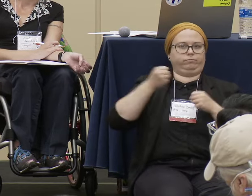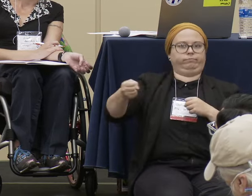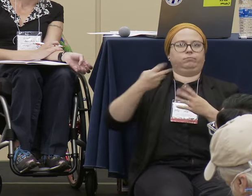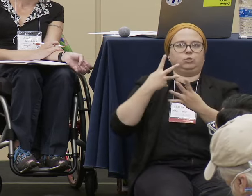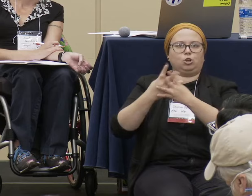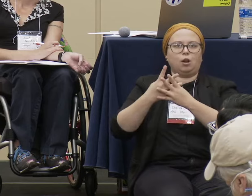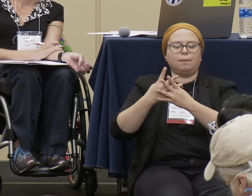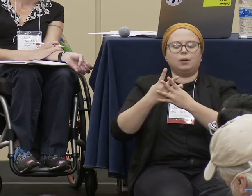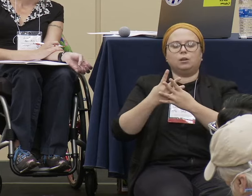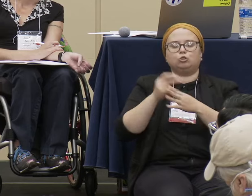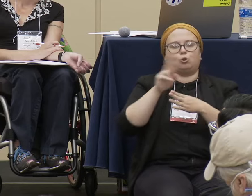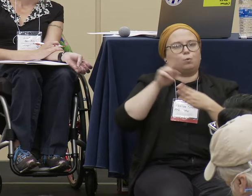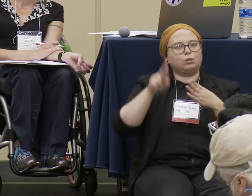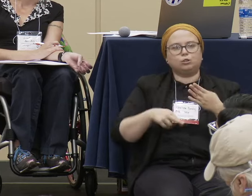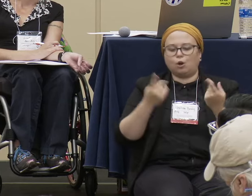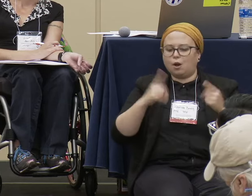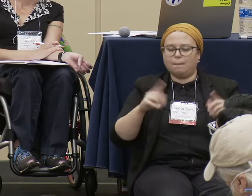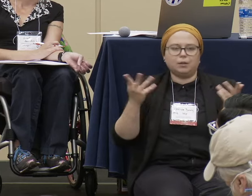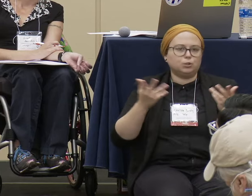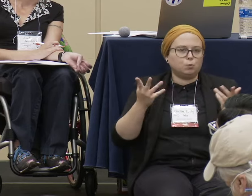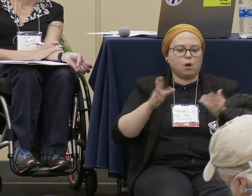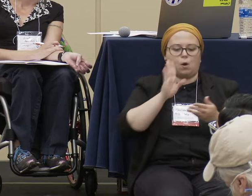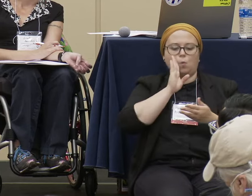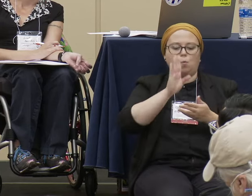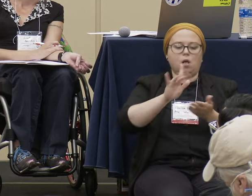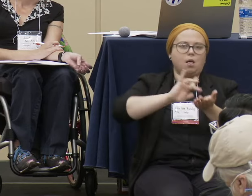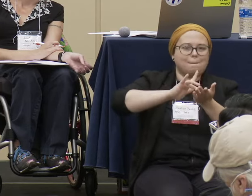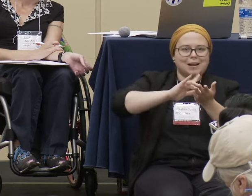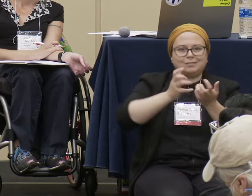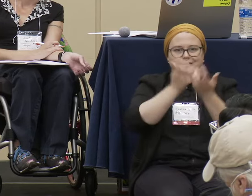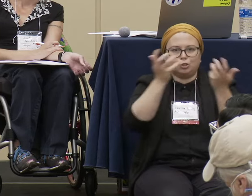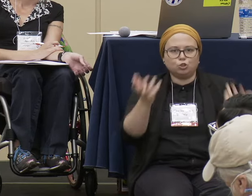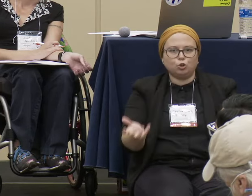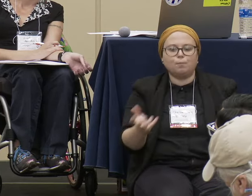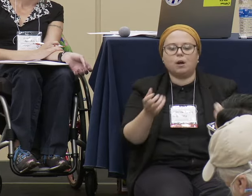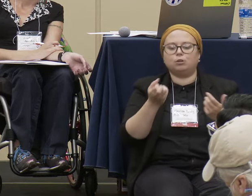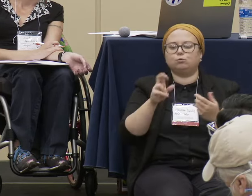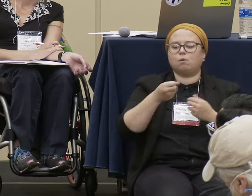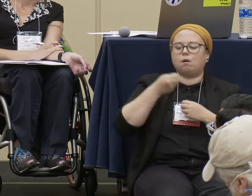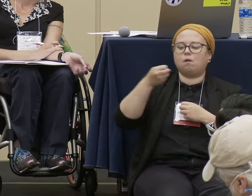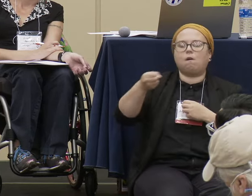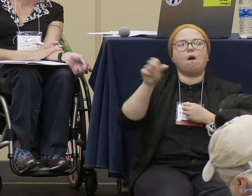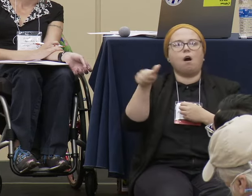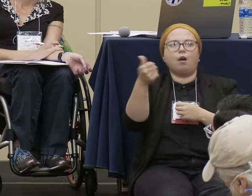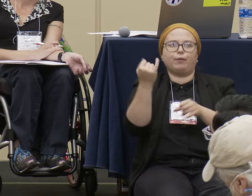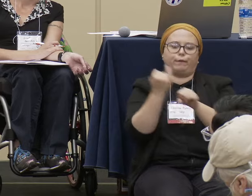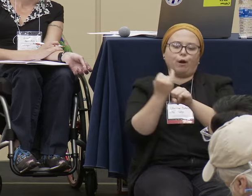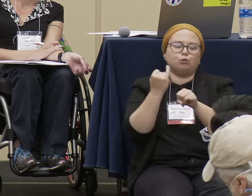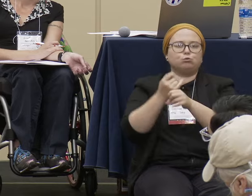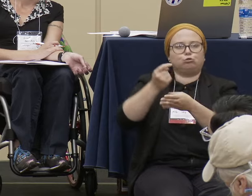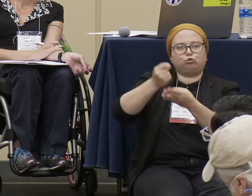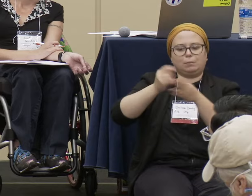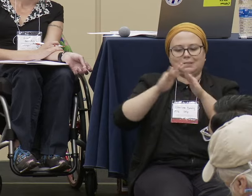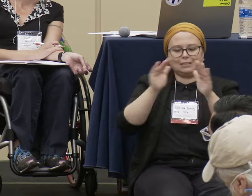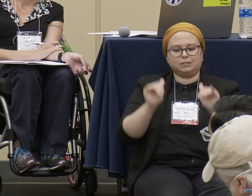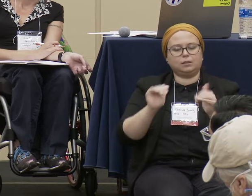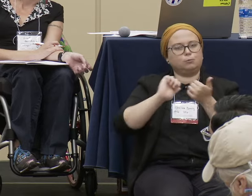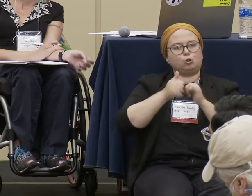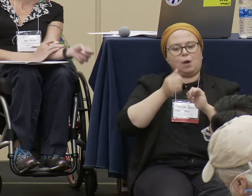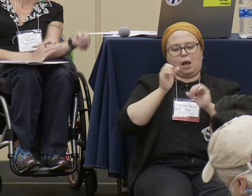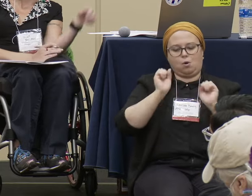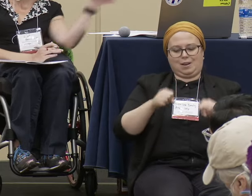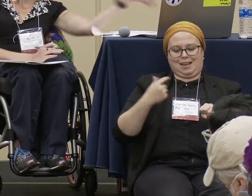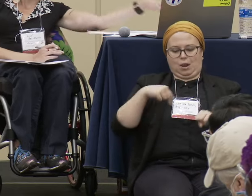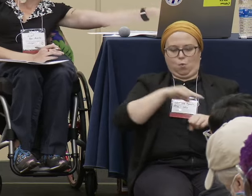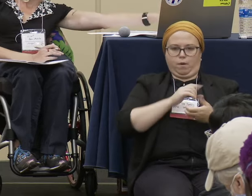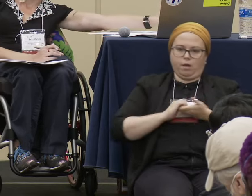up over-medicating them or putting them in other carceral treatment systems. And so how might we all coalition together to